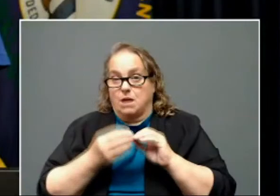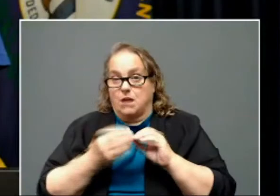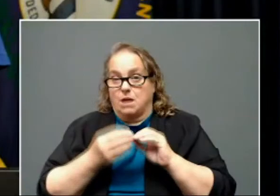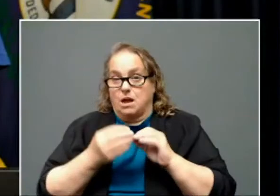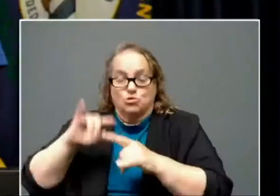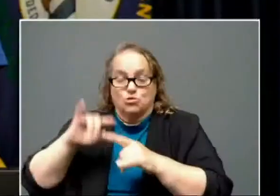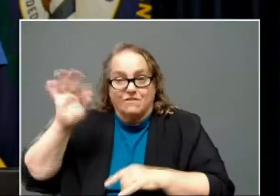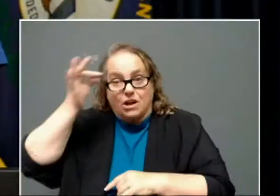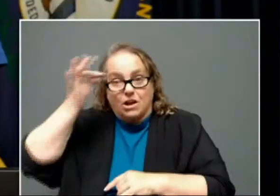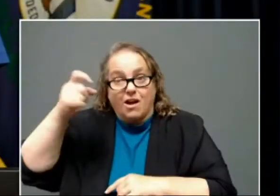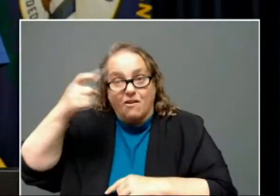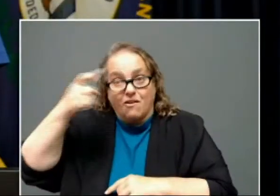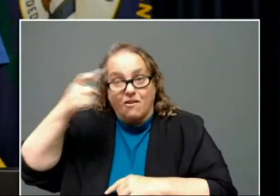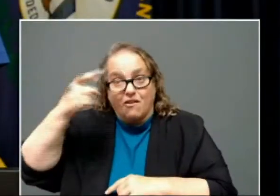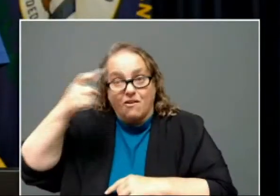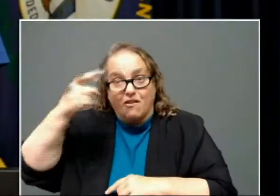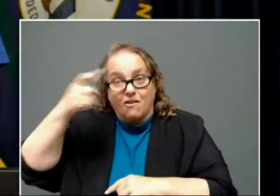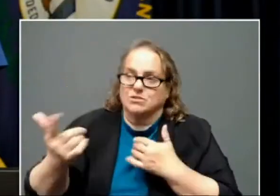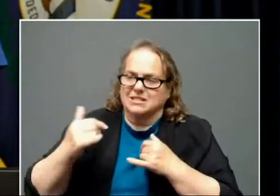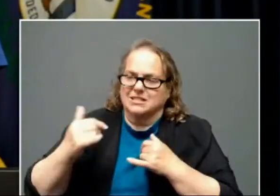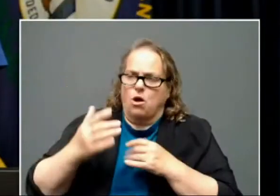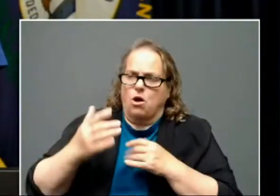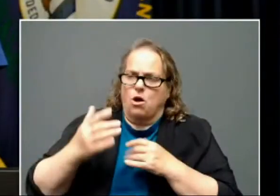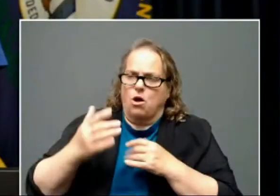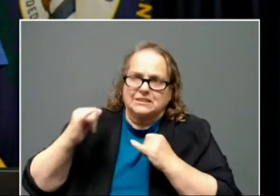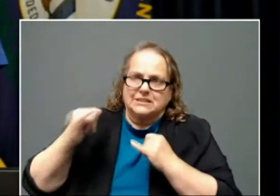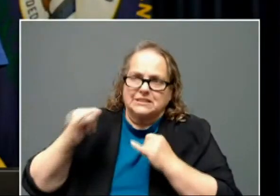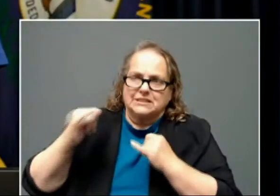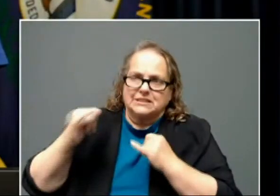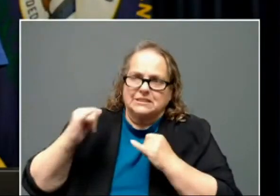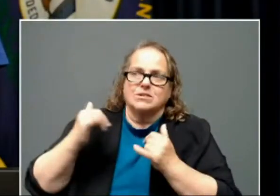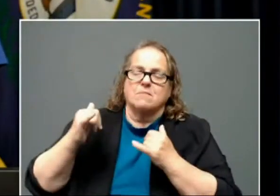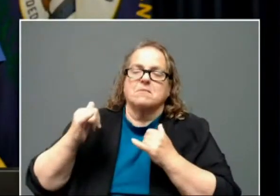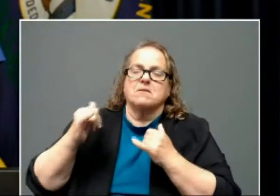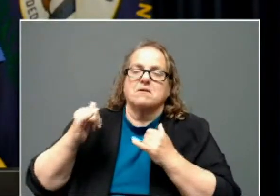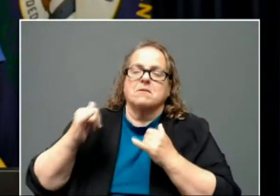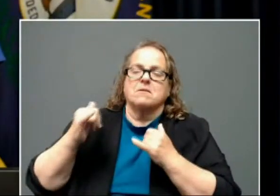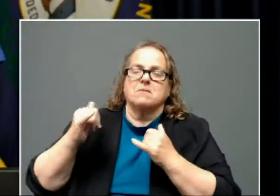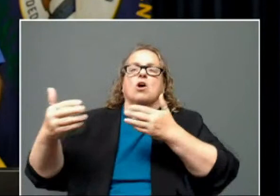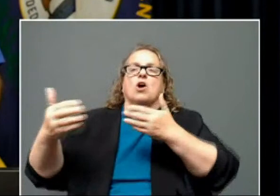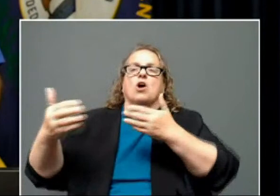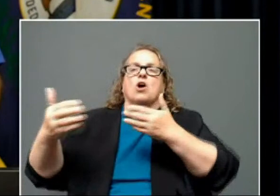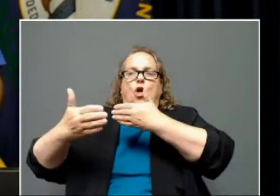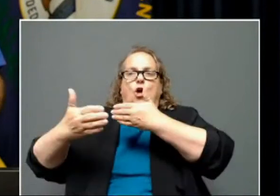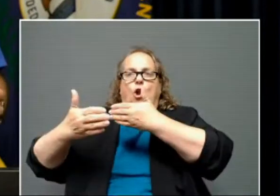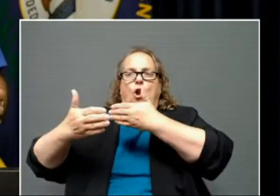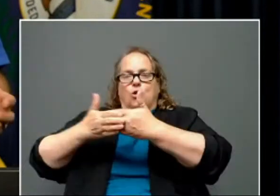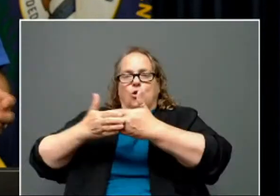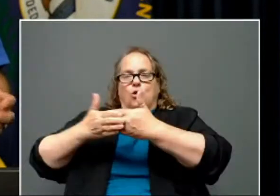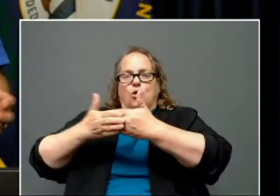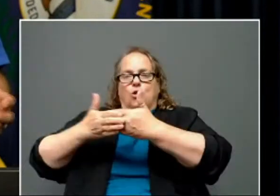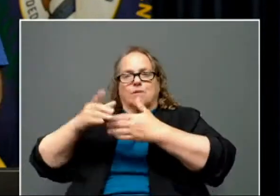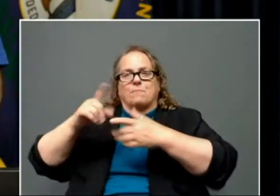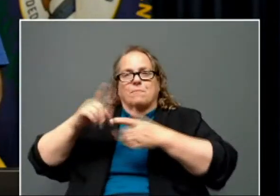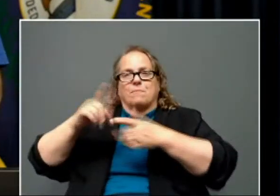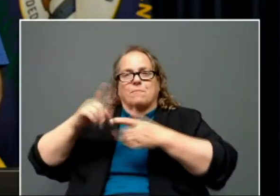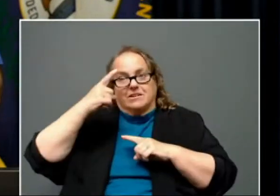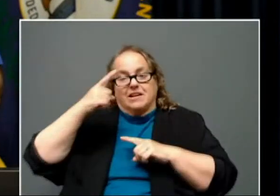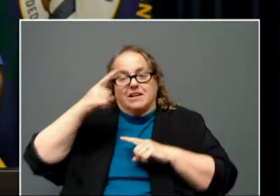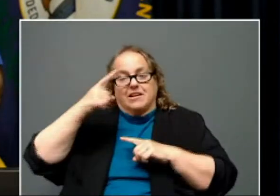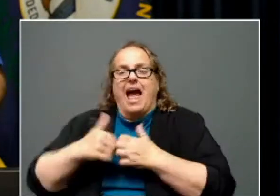got closer and closer, certainly when we took into account that they can, in different ways, account for